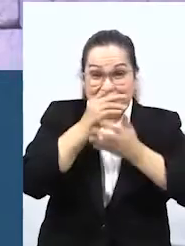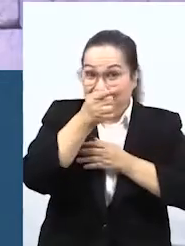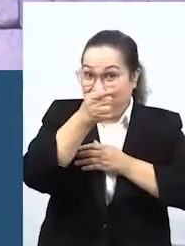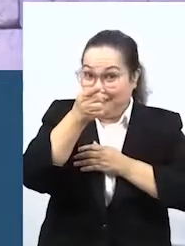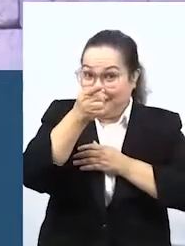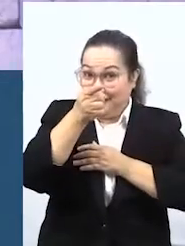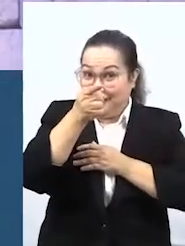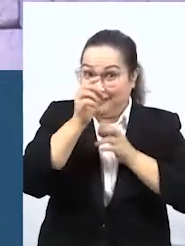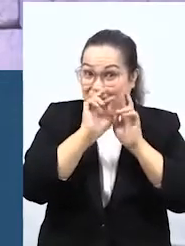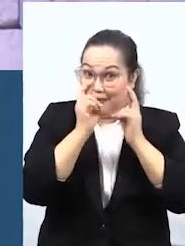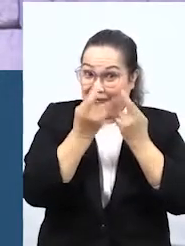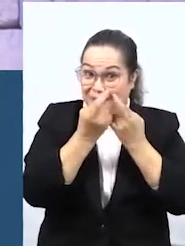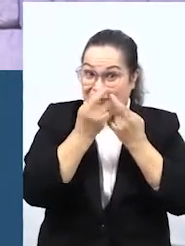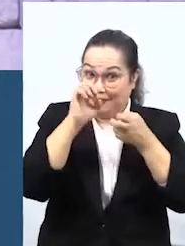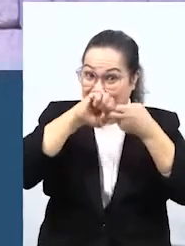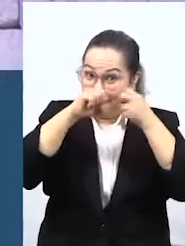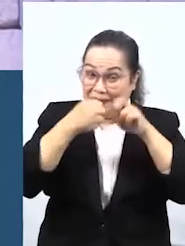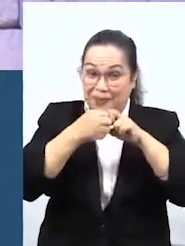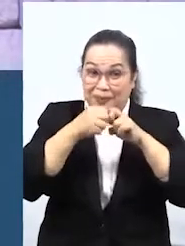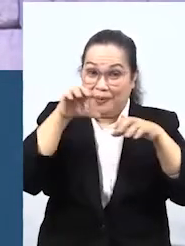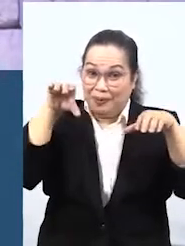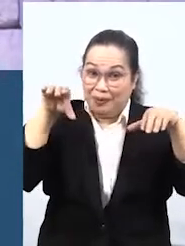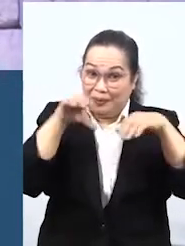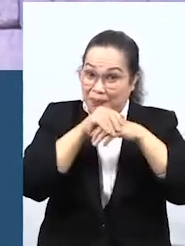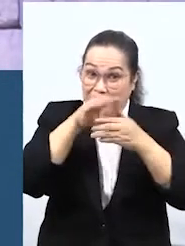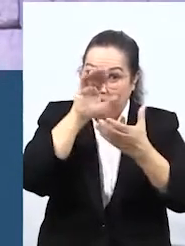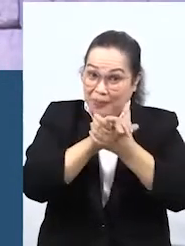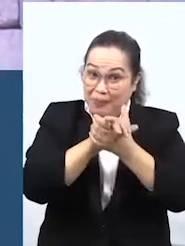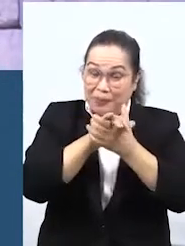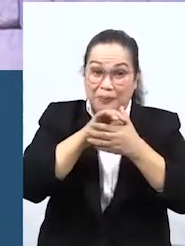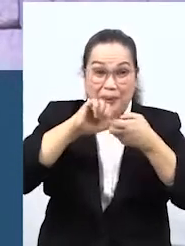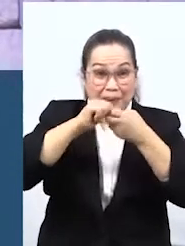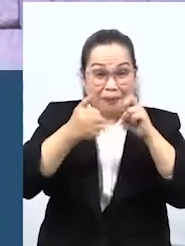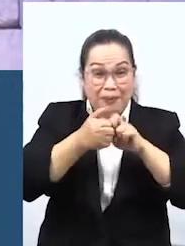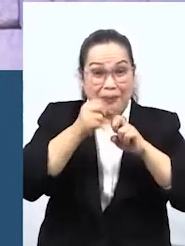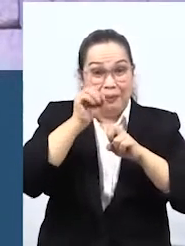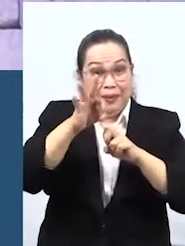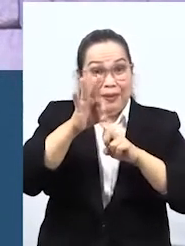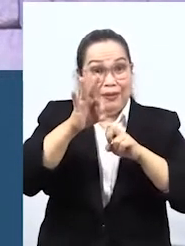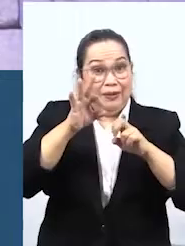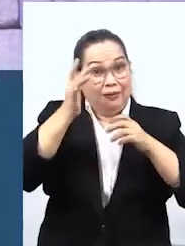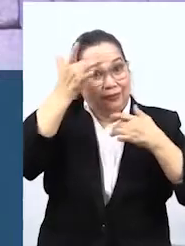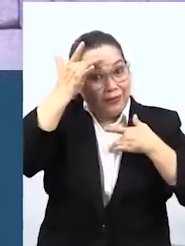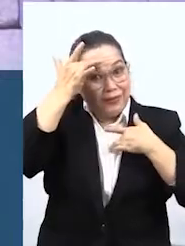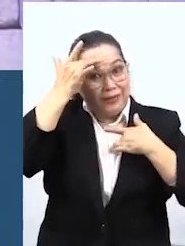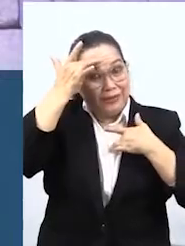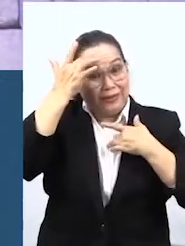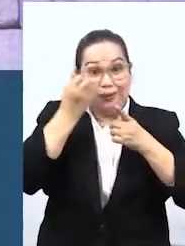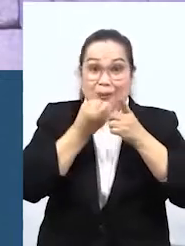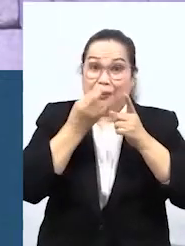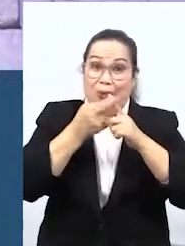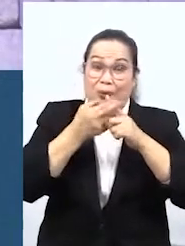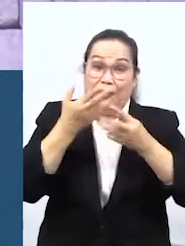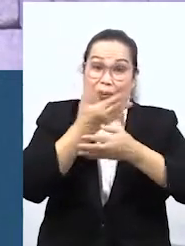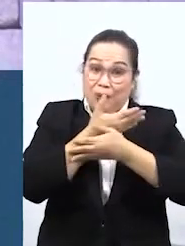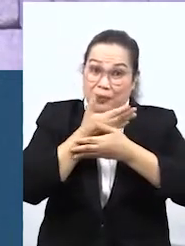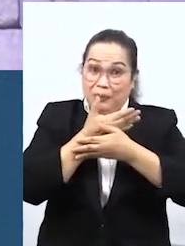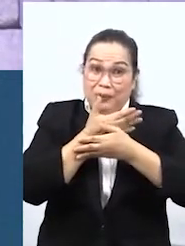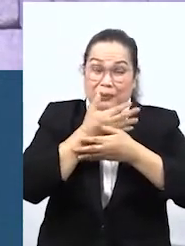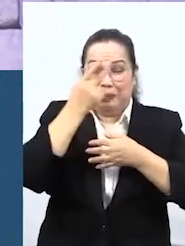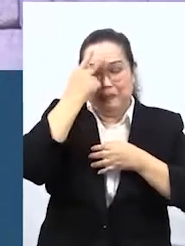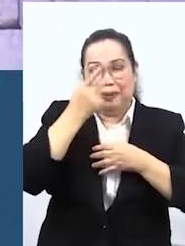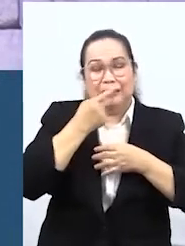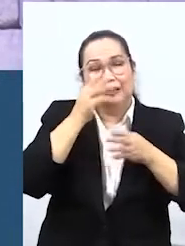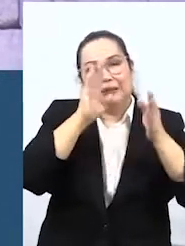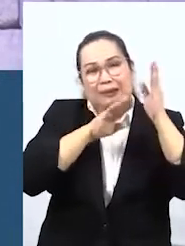relationship or a marriage problem or a financial difficulty or a health issue or a child parenting issue that